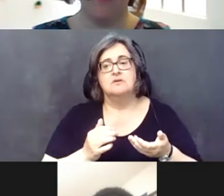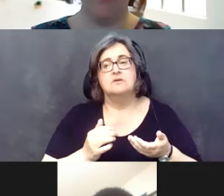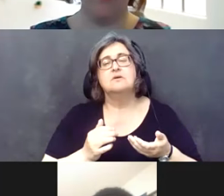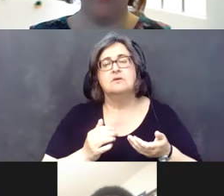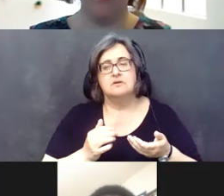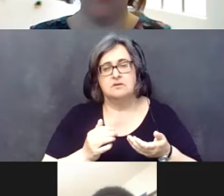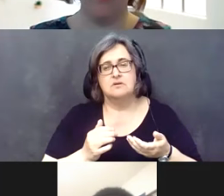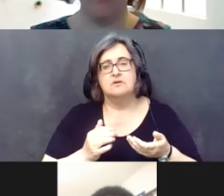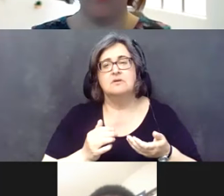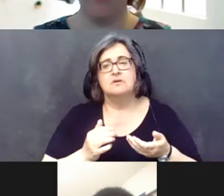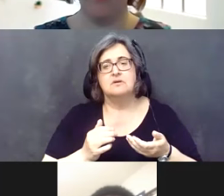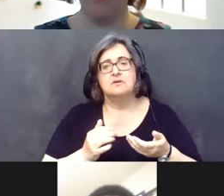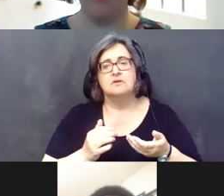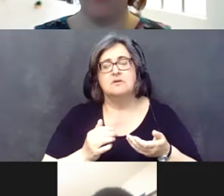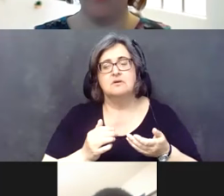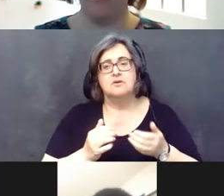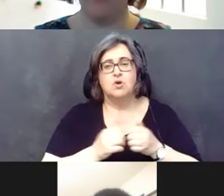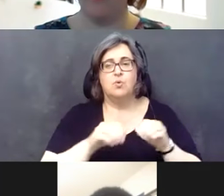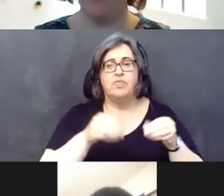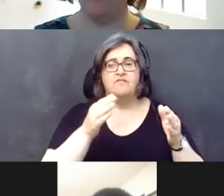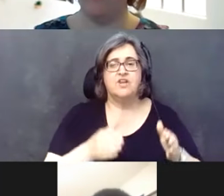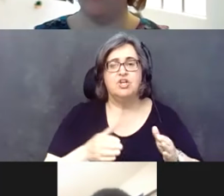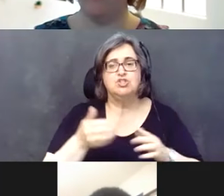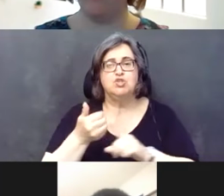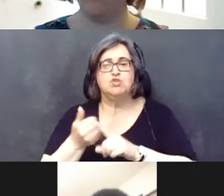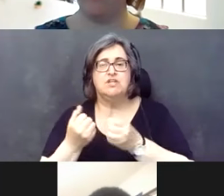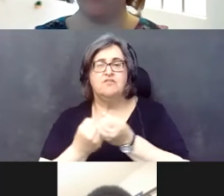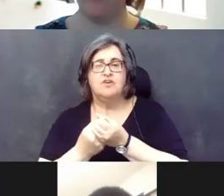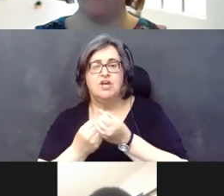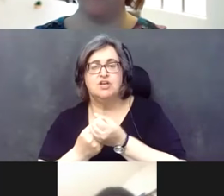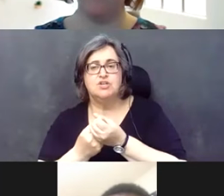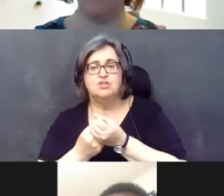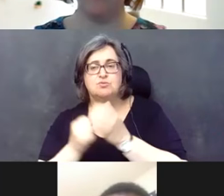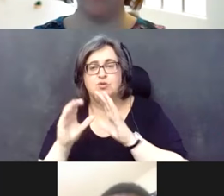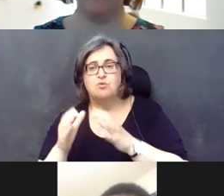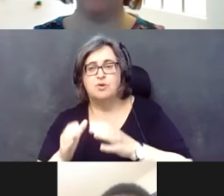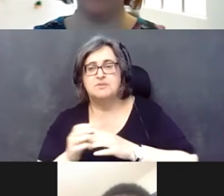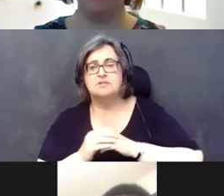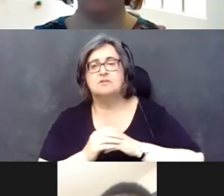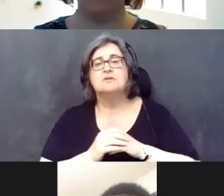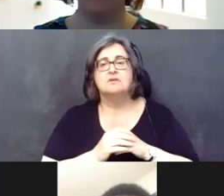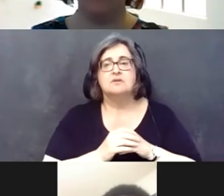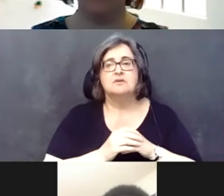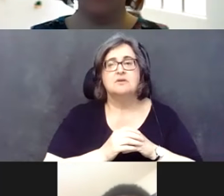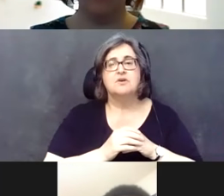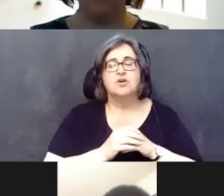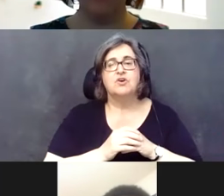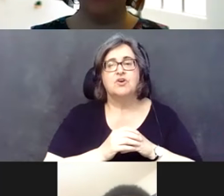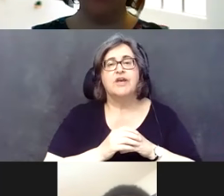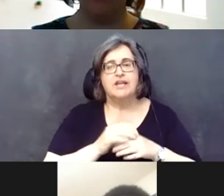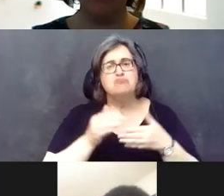either the providers or the self-advocacy groups and get